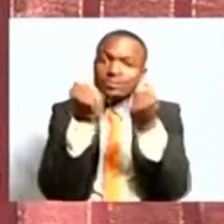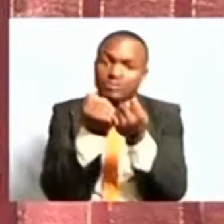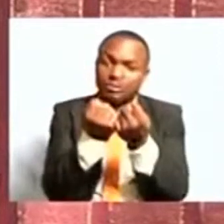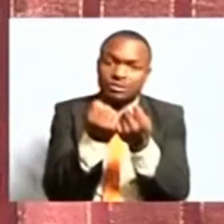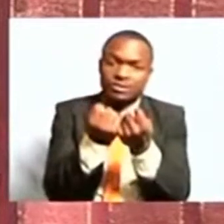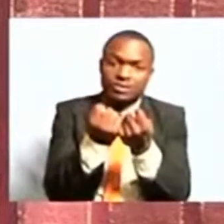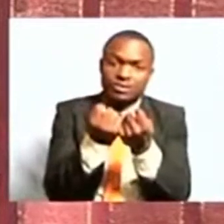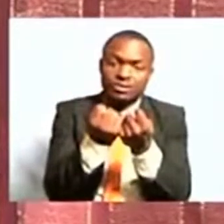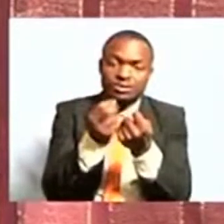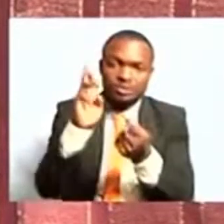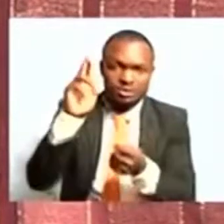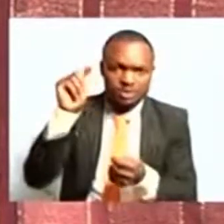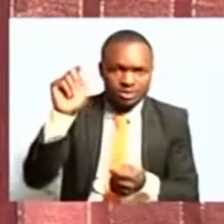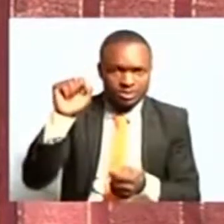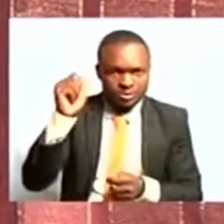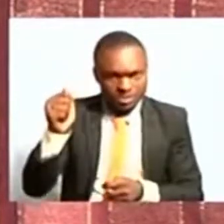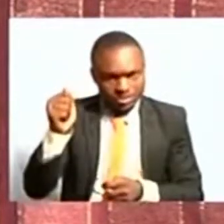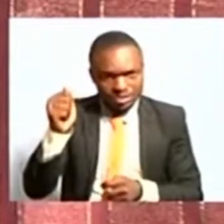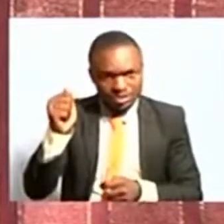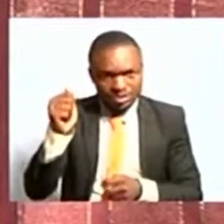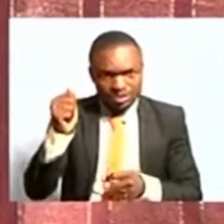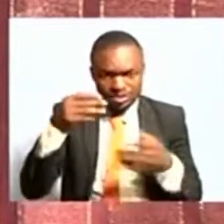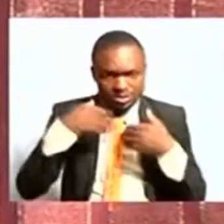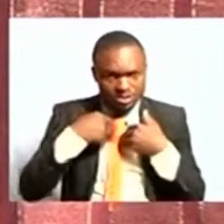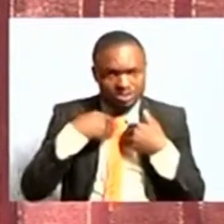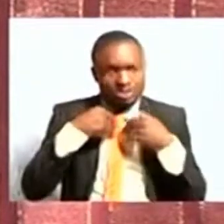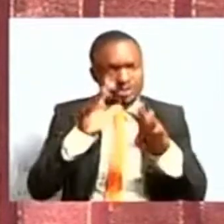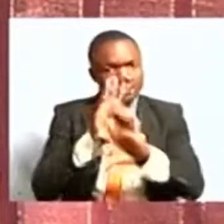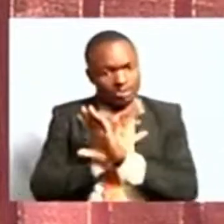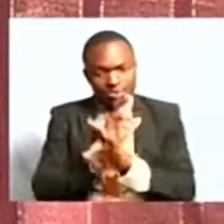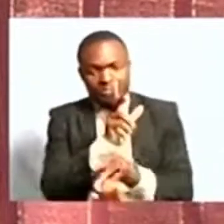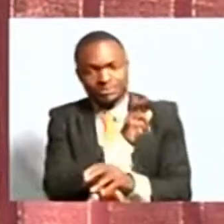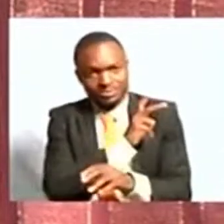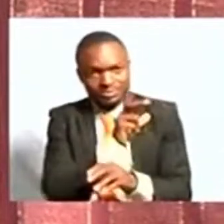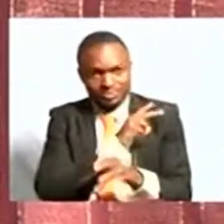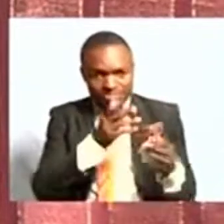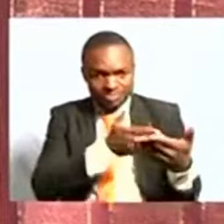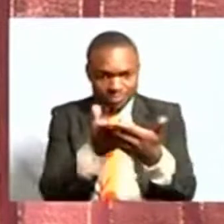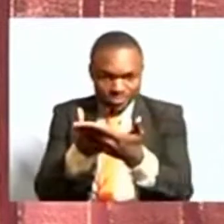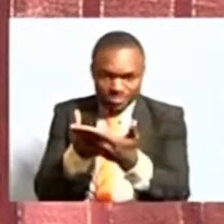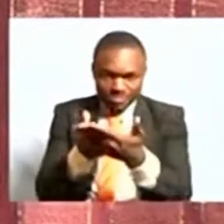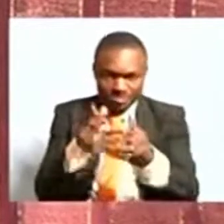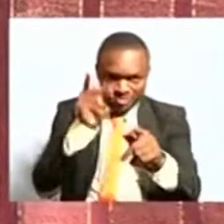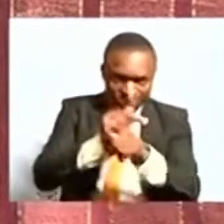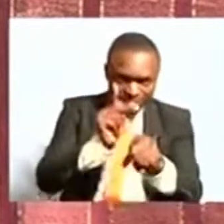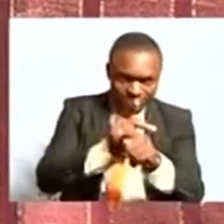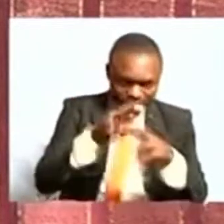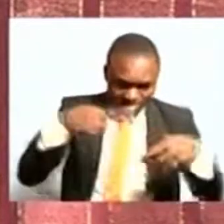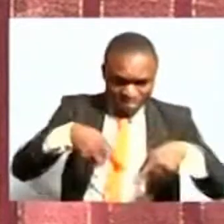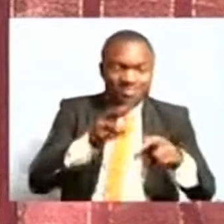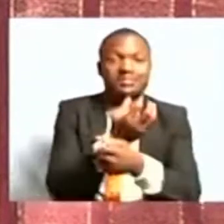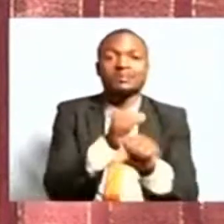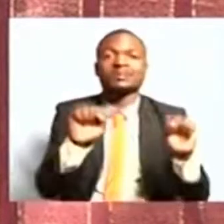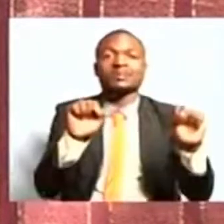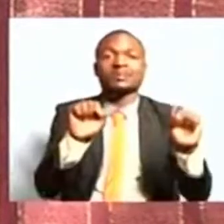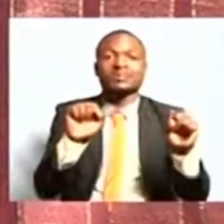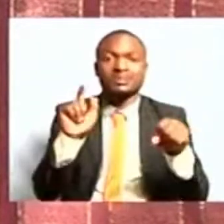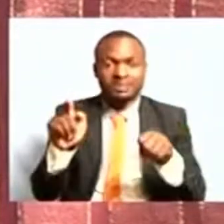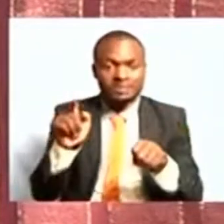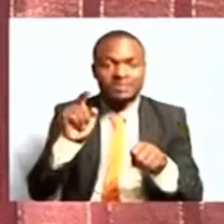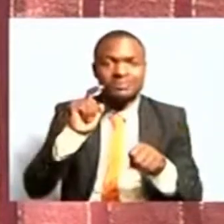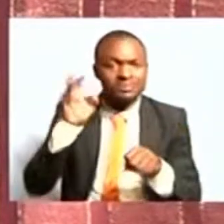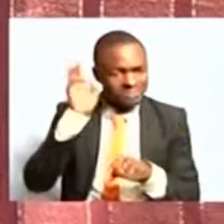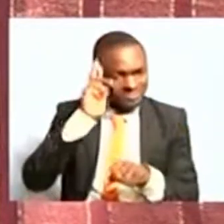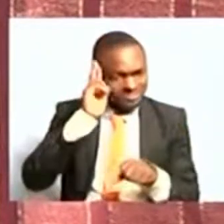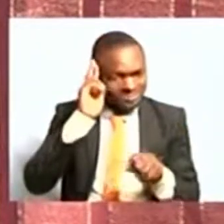Road Transport and Safety Agency, we have the Zambia Police. These are trying to keep the road safe, so these are also commemorated on this